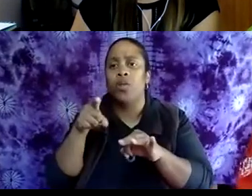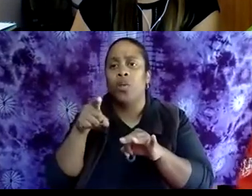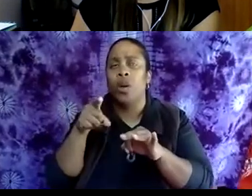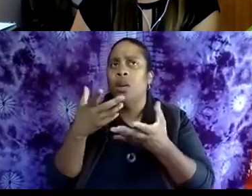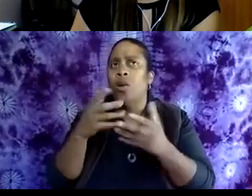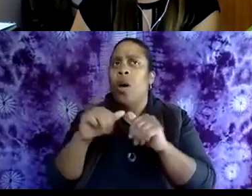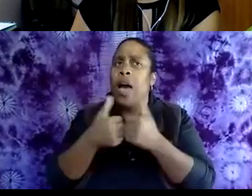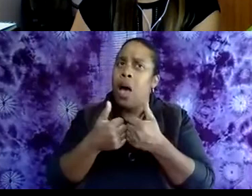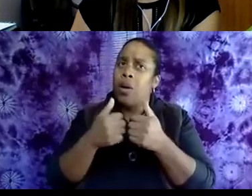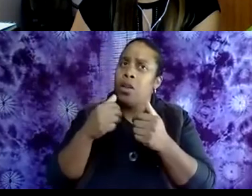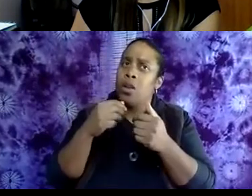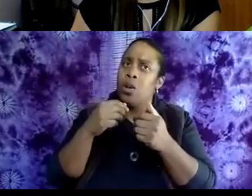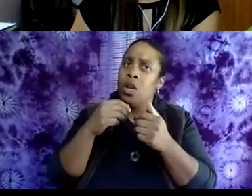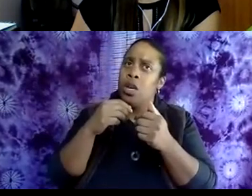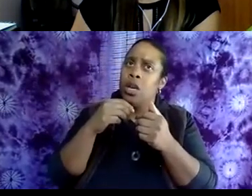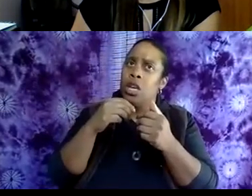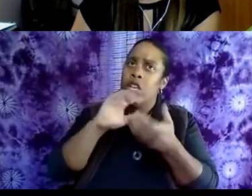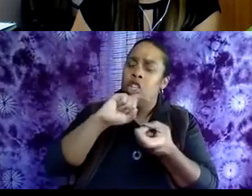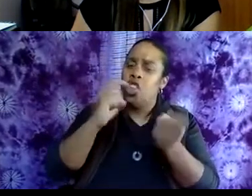question?